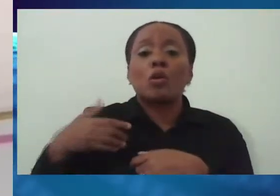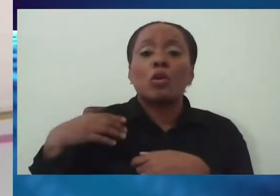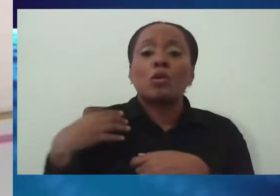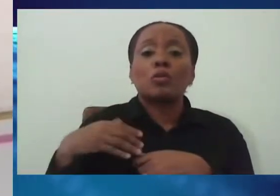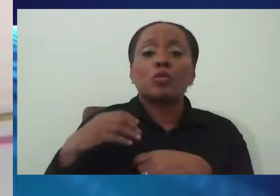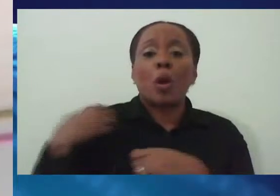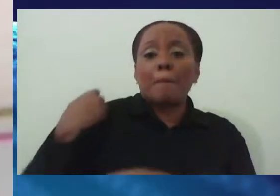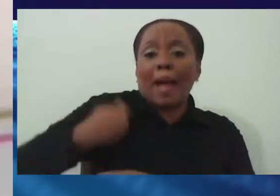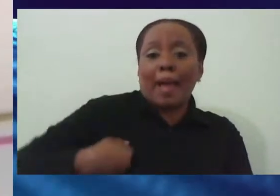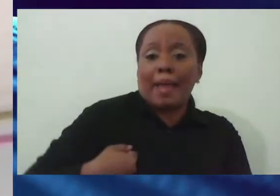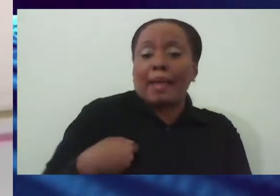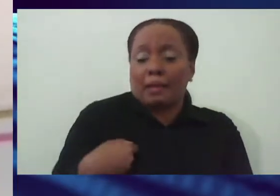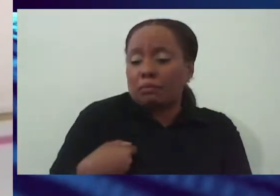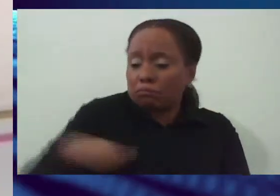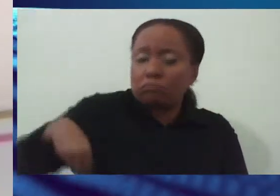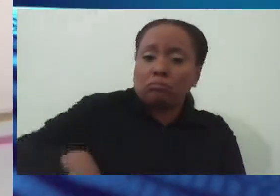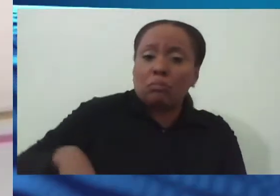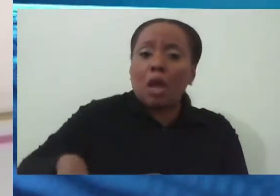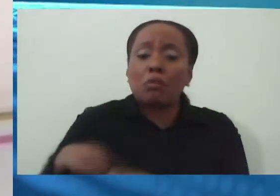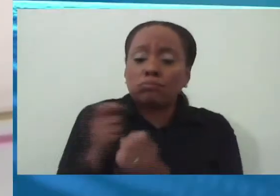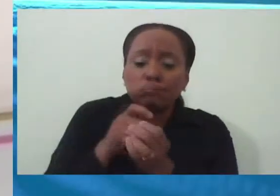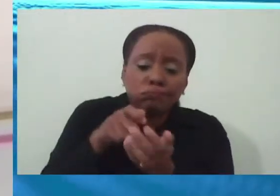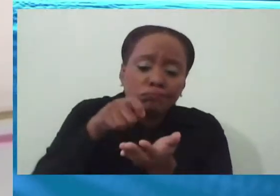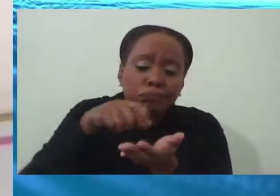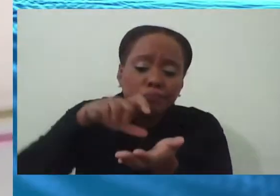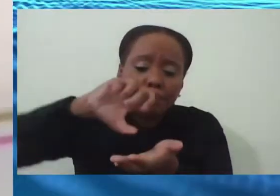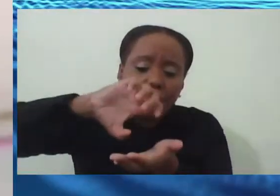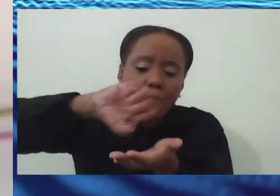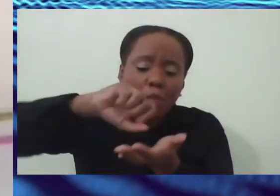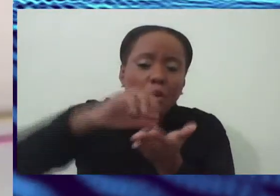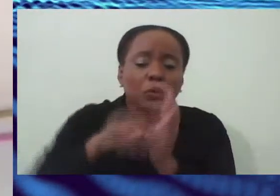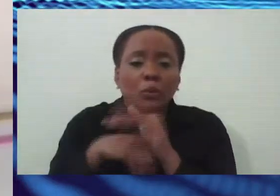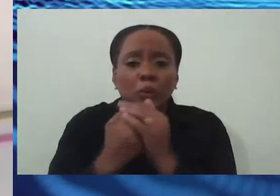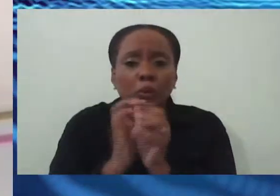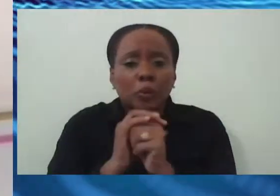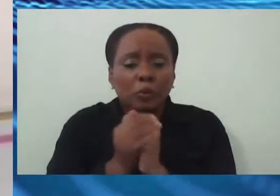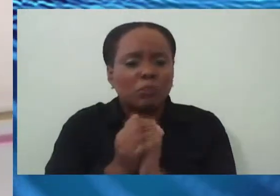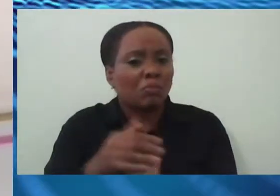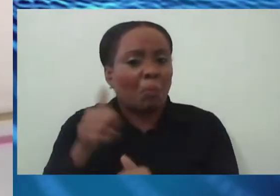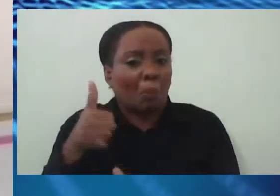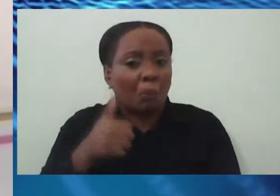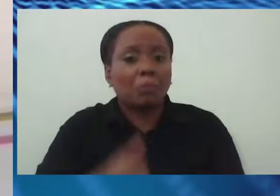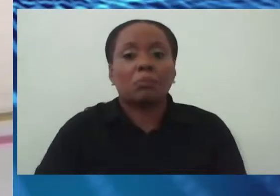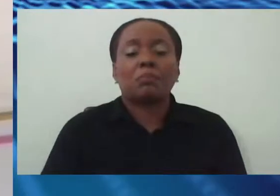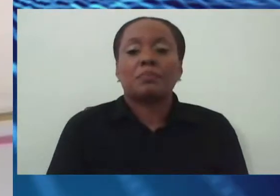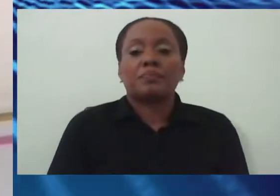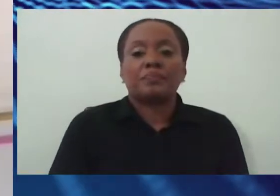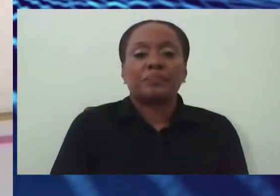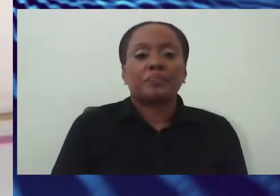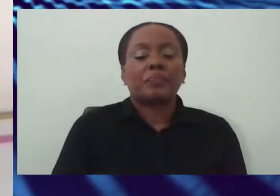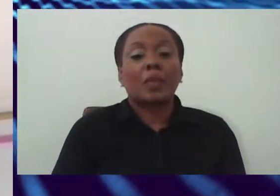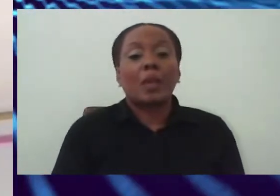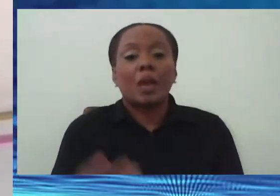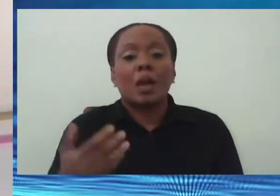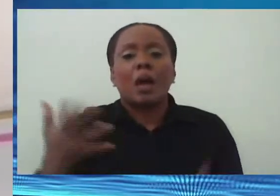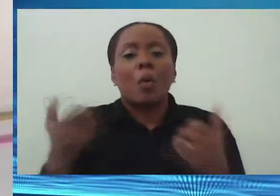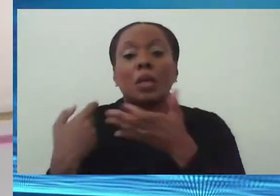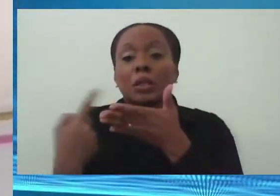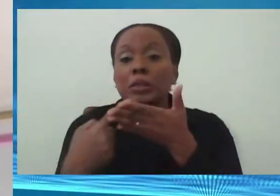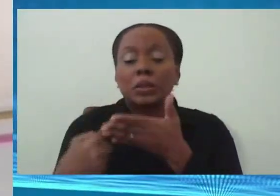So the other thing that I want to address is the role of the vaccine. The last thing I saw, which